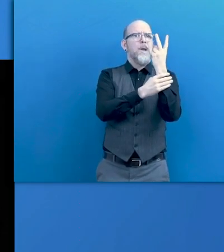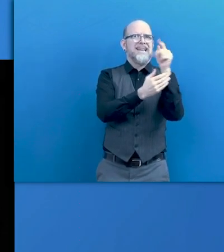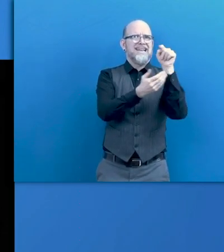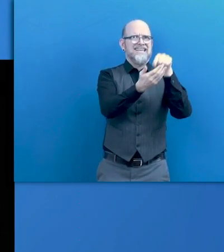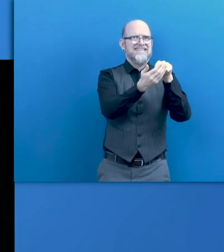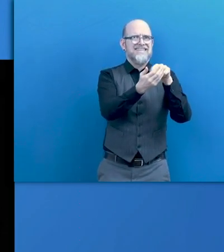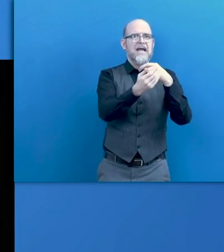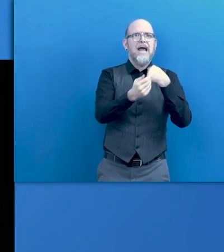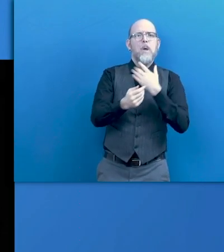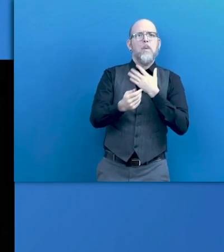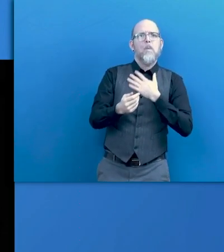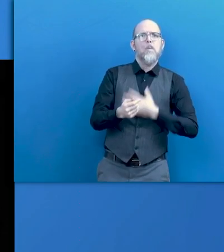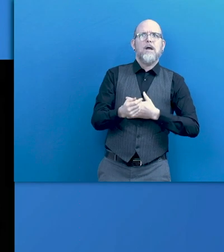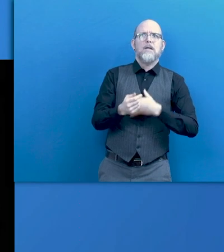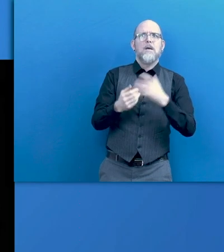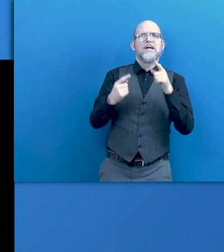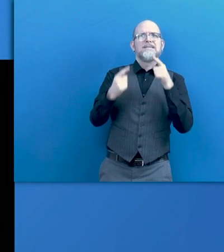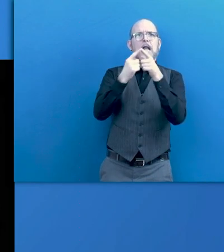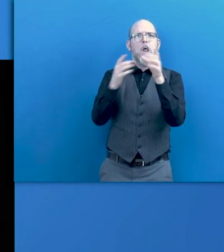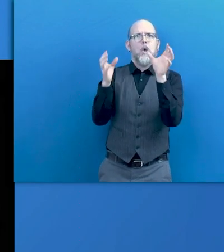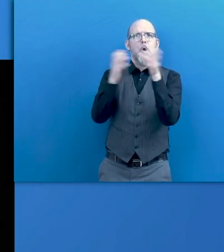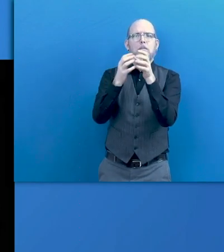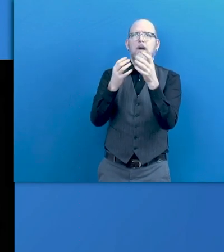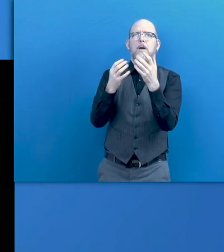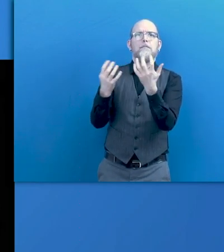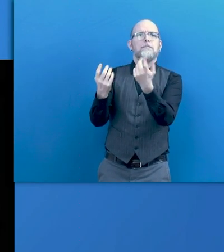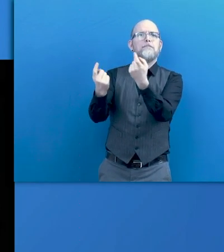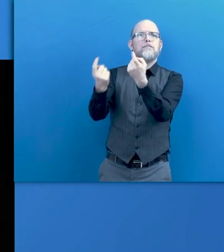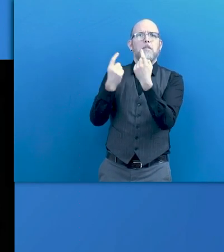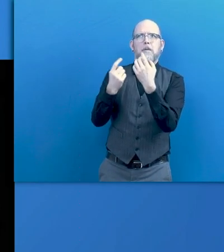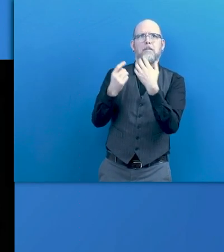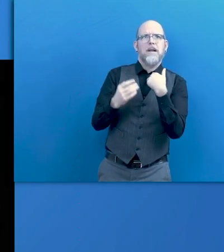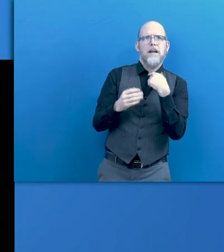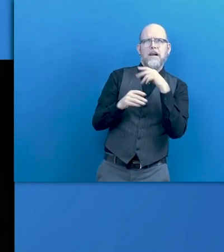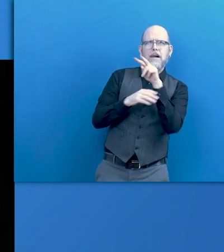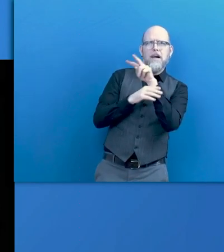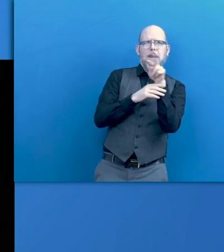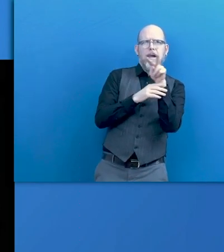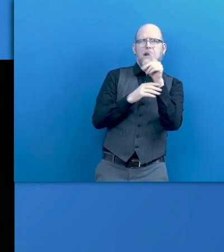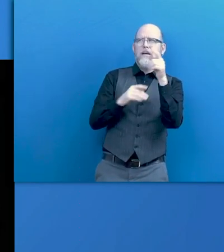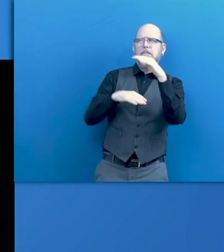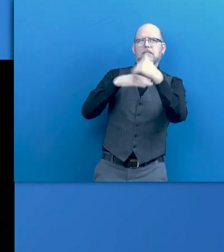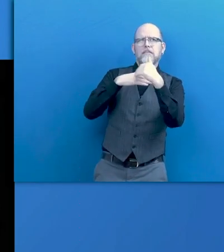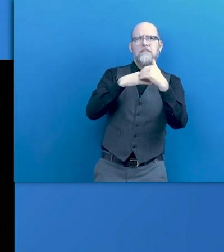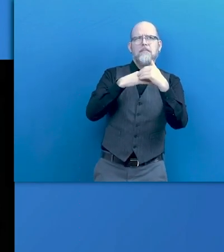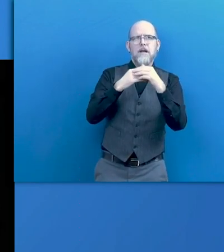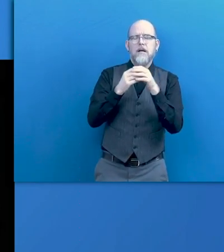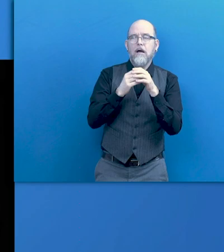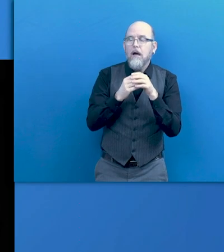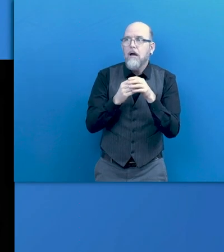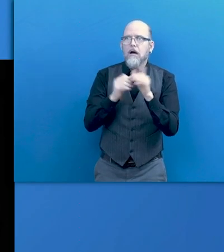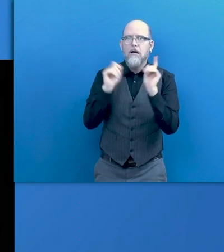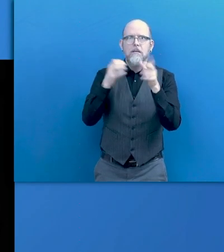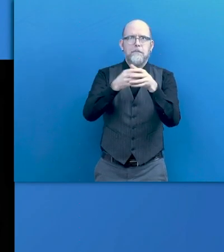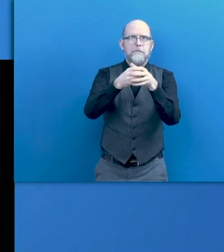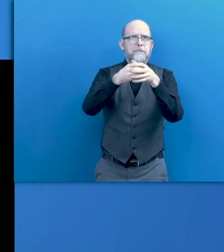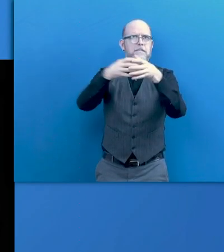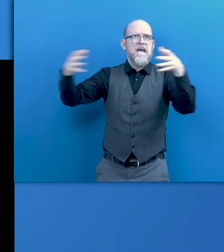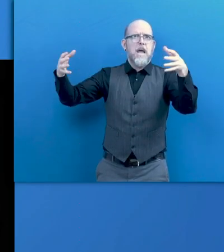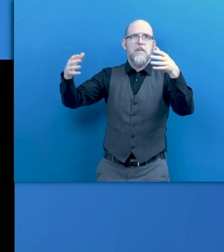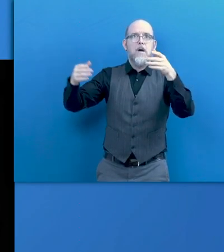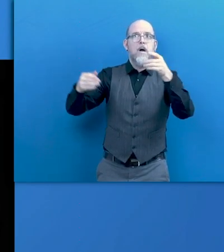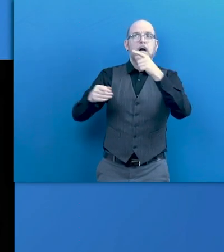for, who is the audience, and so on. And then I found it exciting to see how big the target group actually is when you